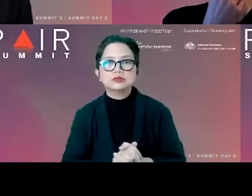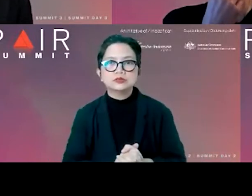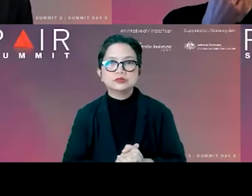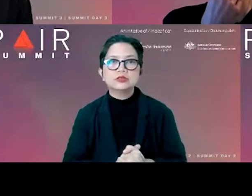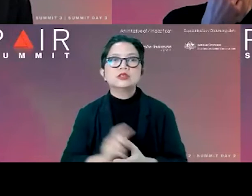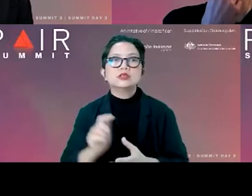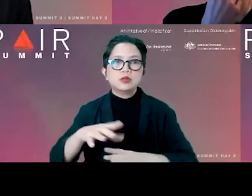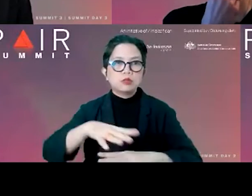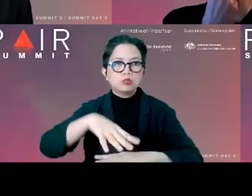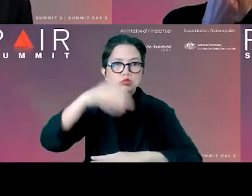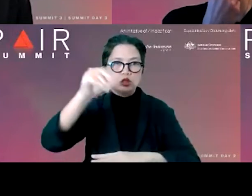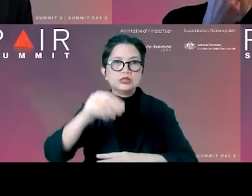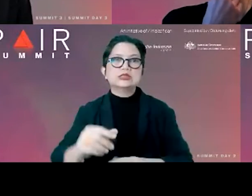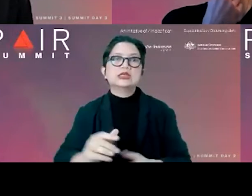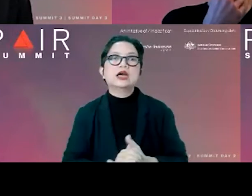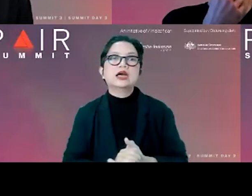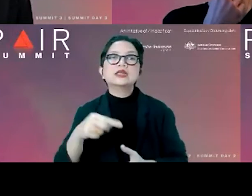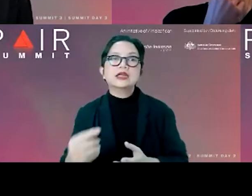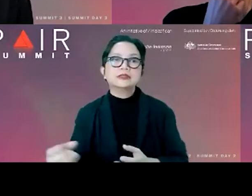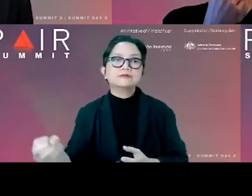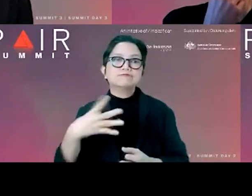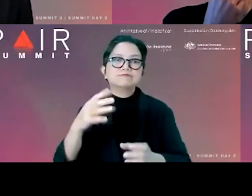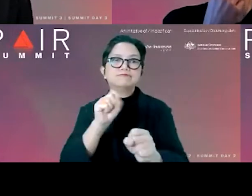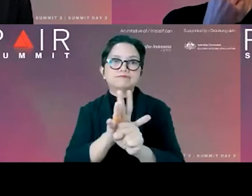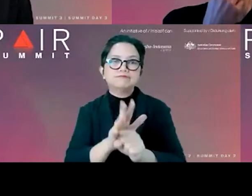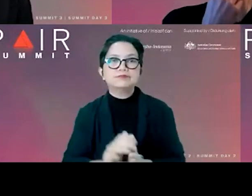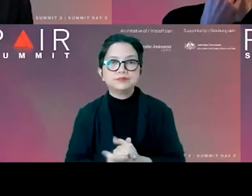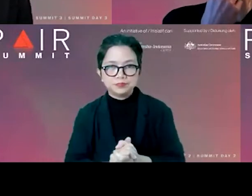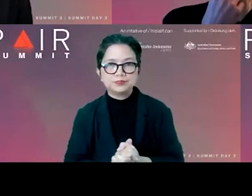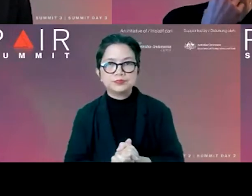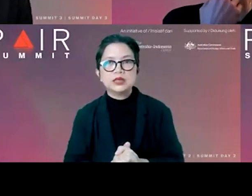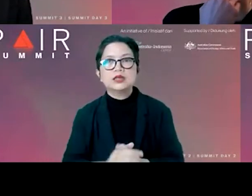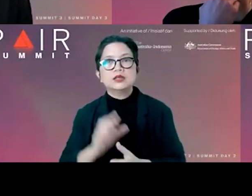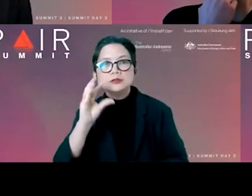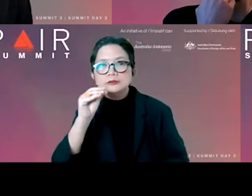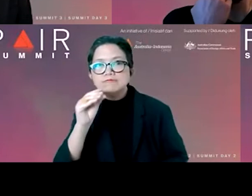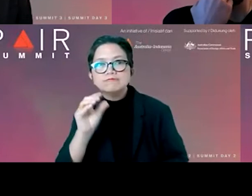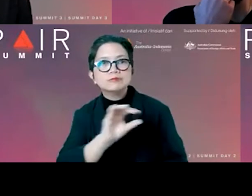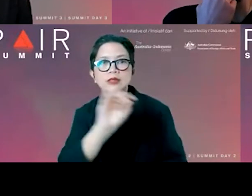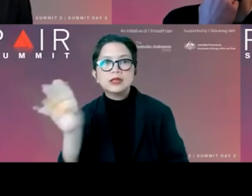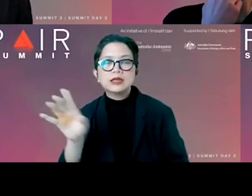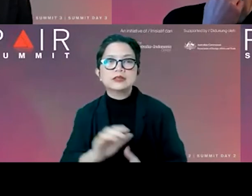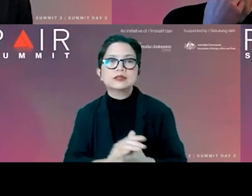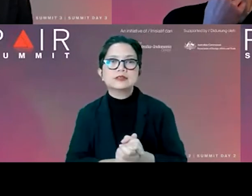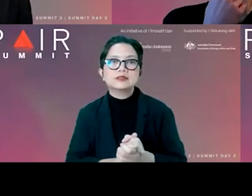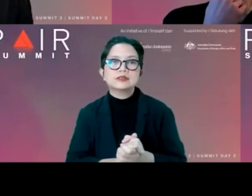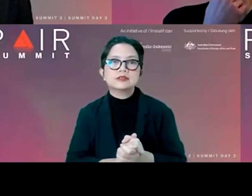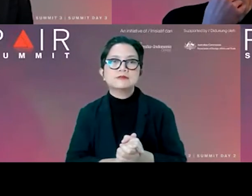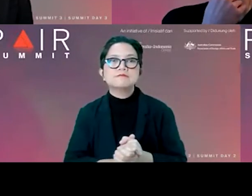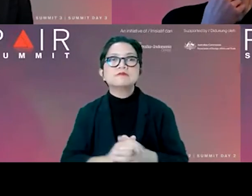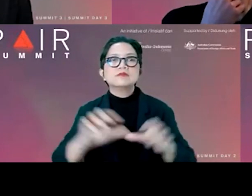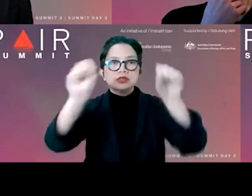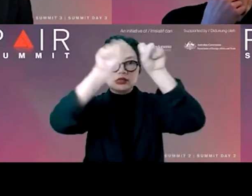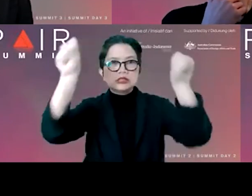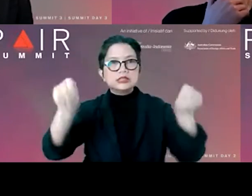just one other comment I'd make on there, and the models, as Pierre said, can't be perfect, but the impact, and I've got